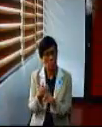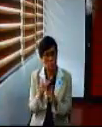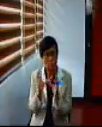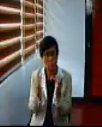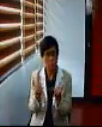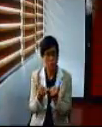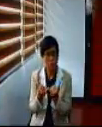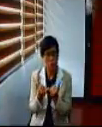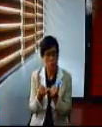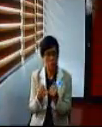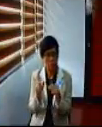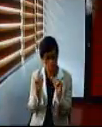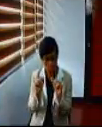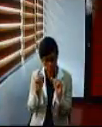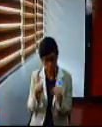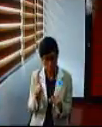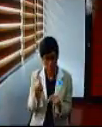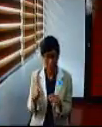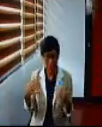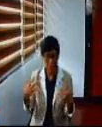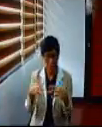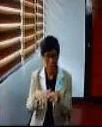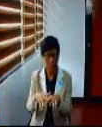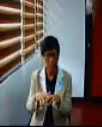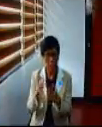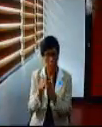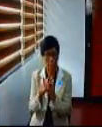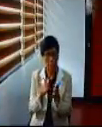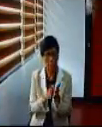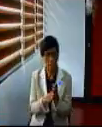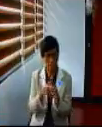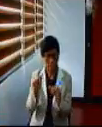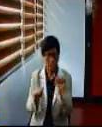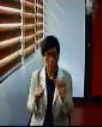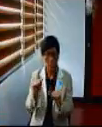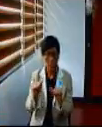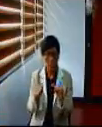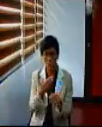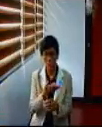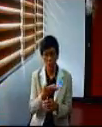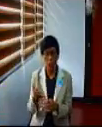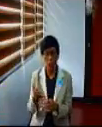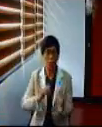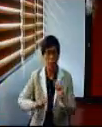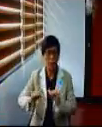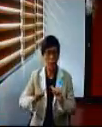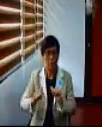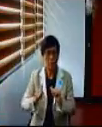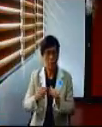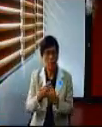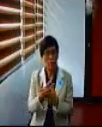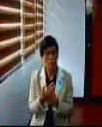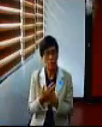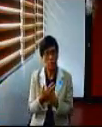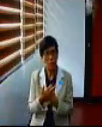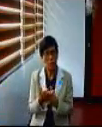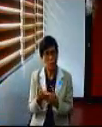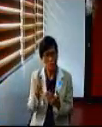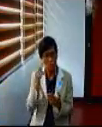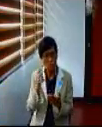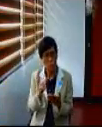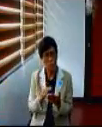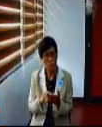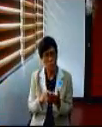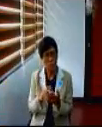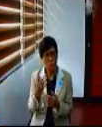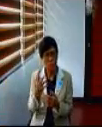must then integrate the lessons of these assessments into the activities where they know that a particular activity